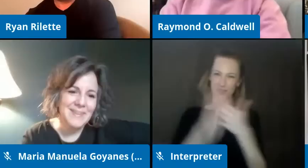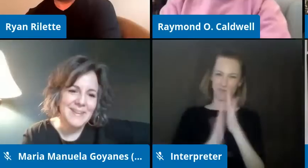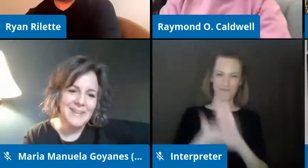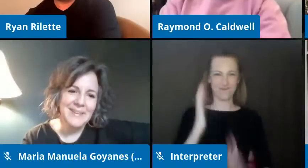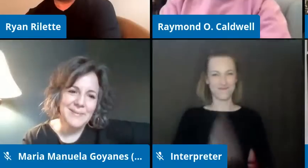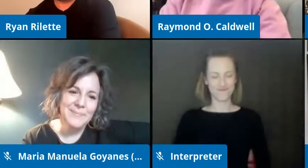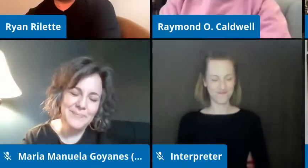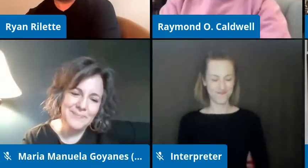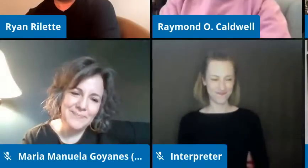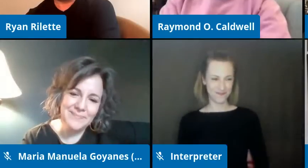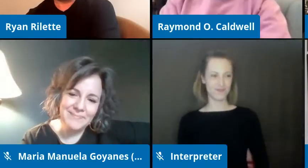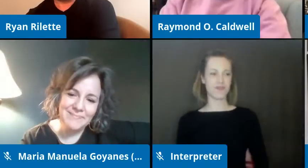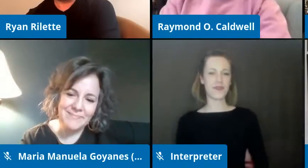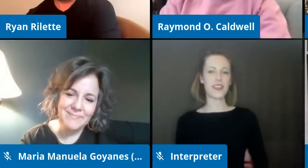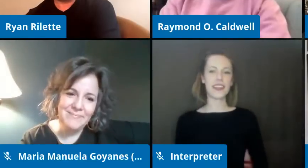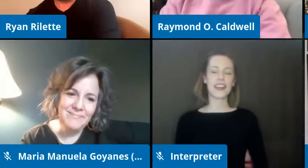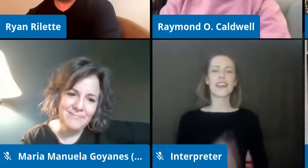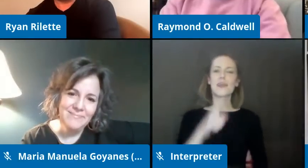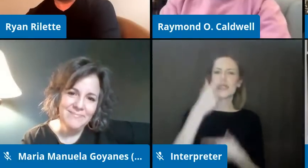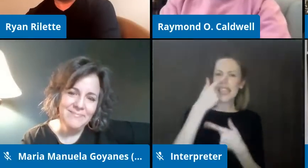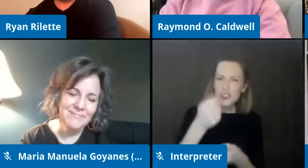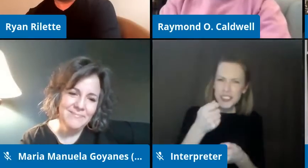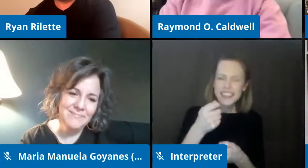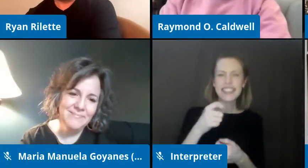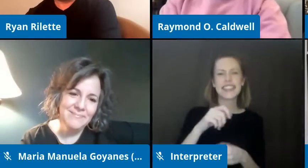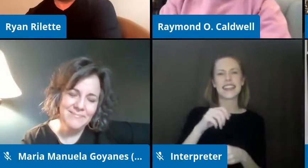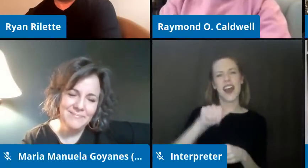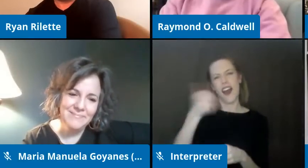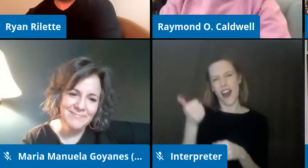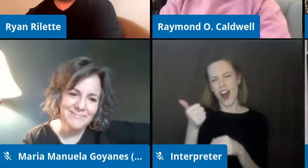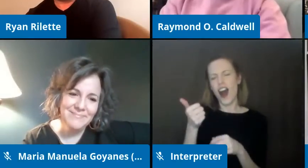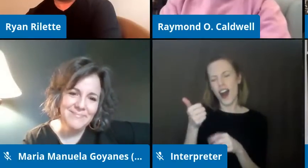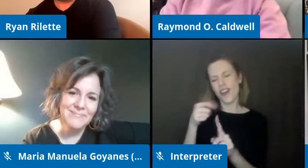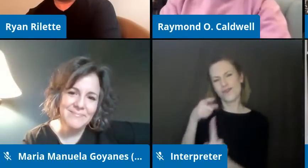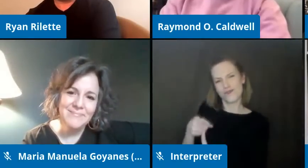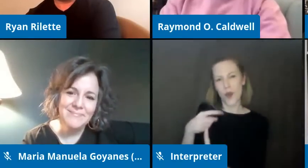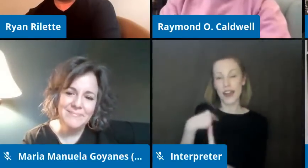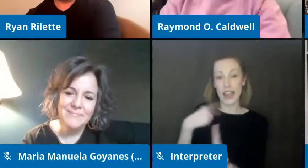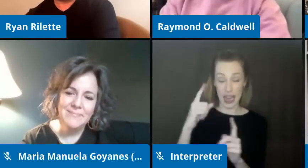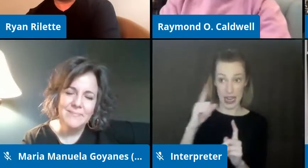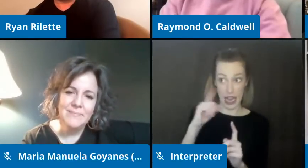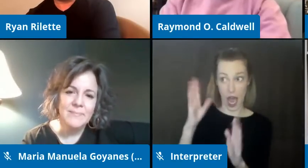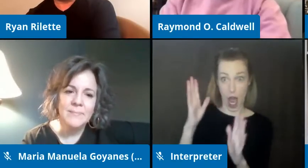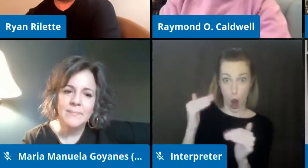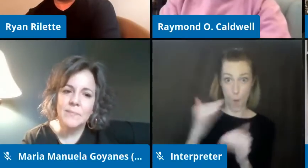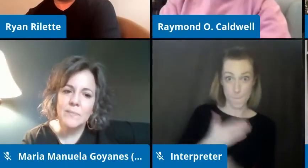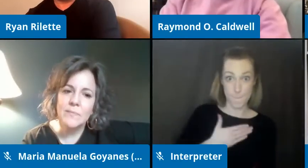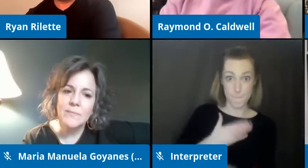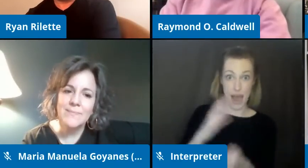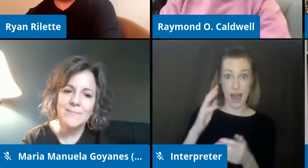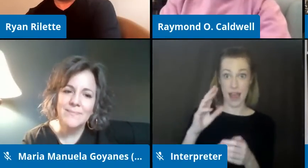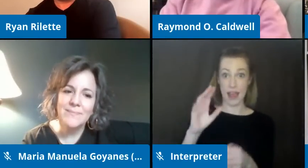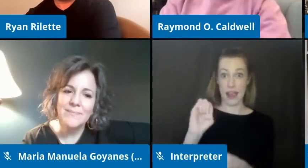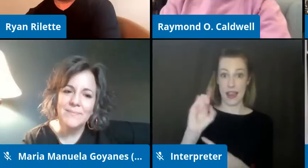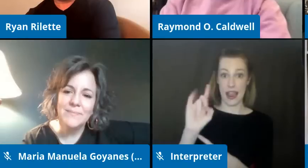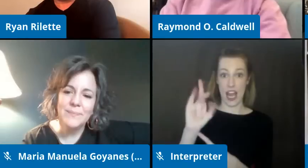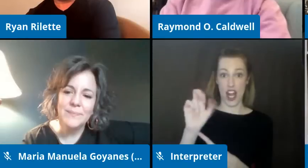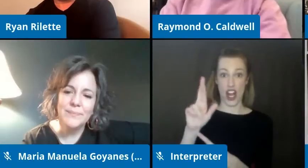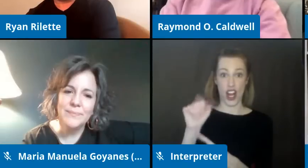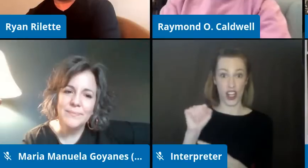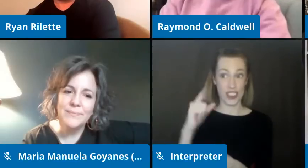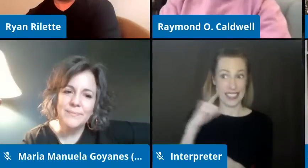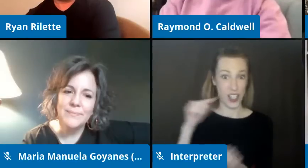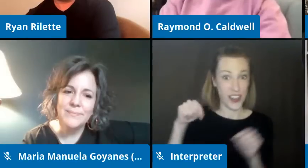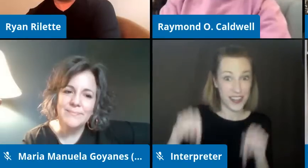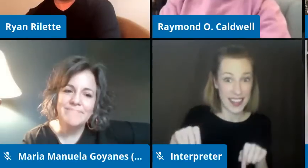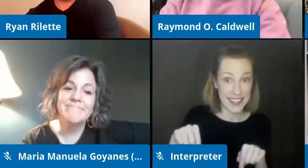You know, and interestingly, a side light to that is somebody mentioned to me today, and I hope my editors are hearing this, that, you know, criticism may become a more